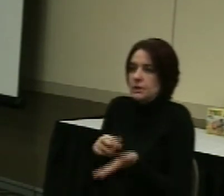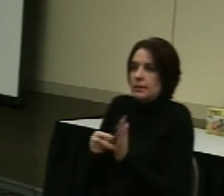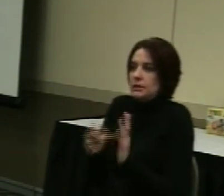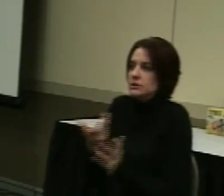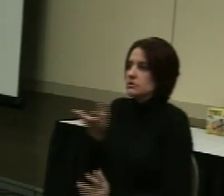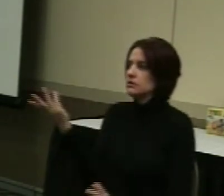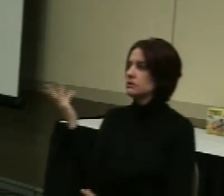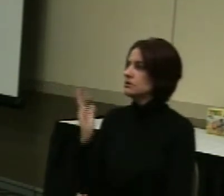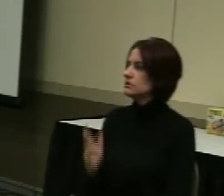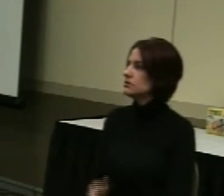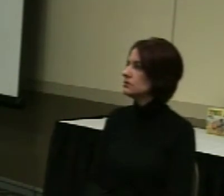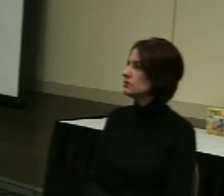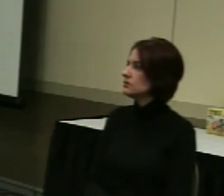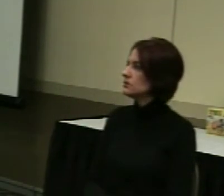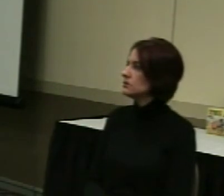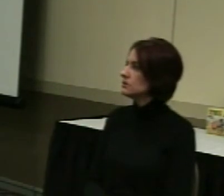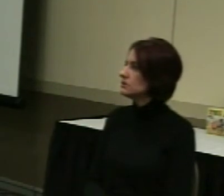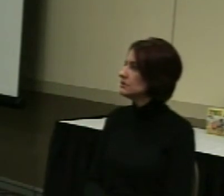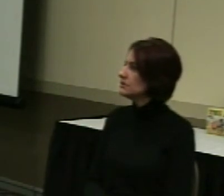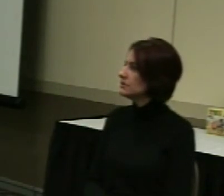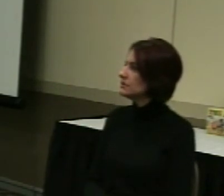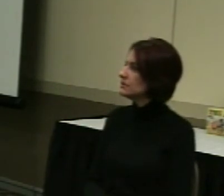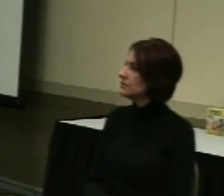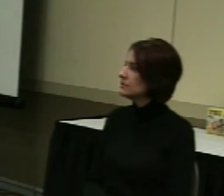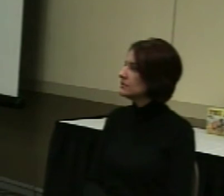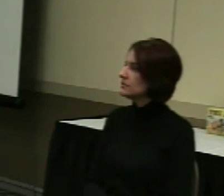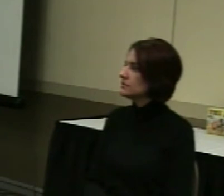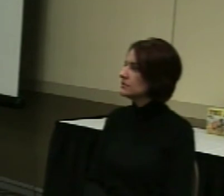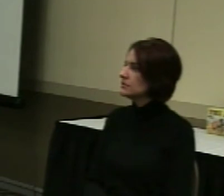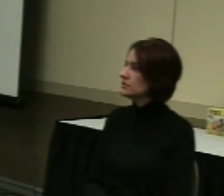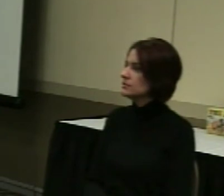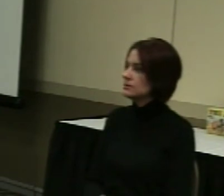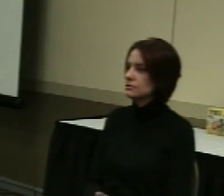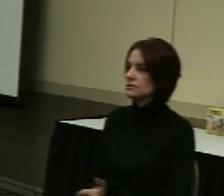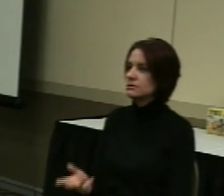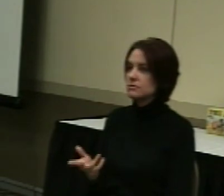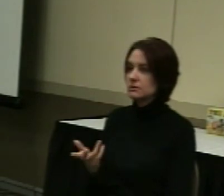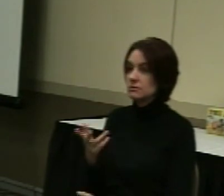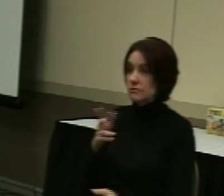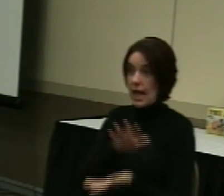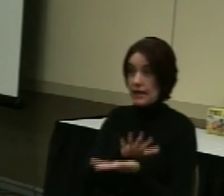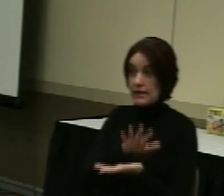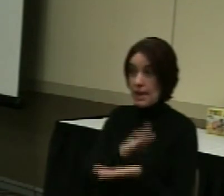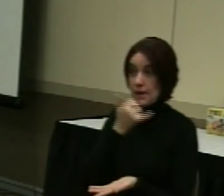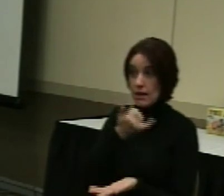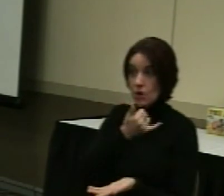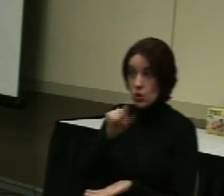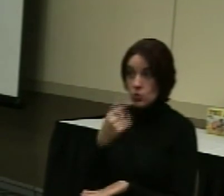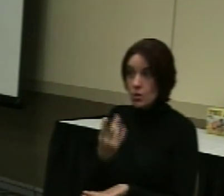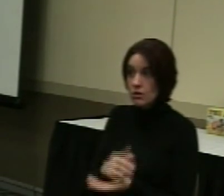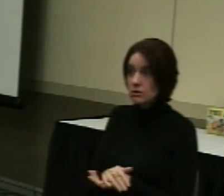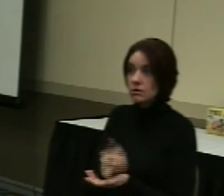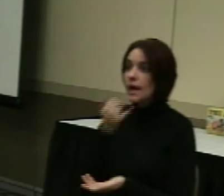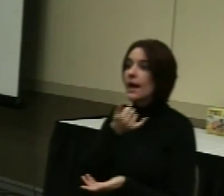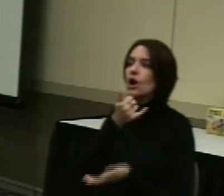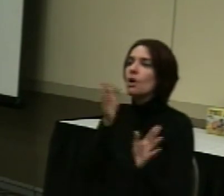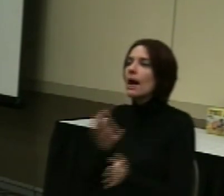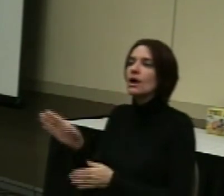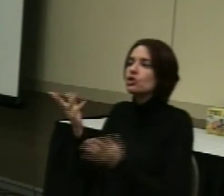answer? Anybody else? Error patterns. What are we talking about? Are they academic errors only? What are error patterns?